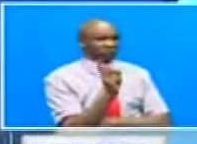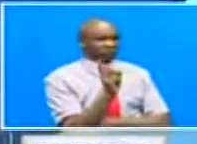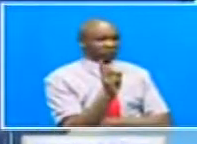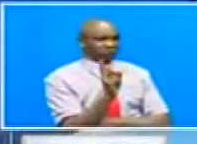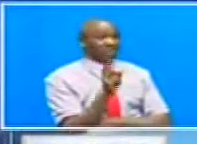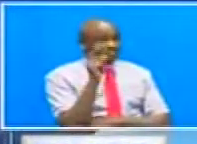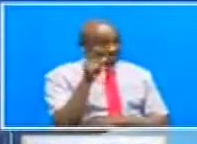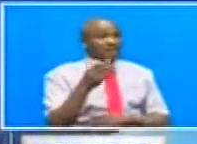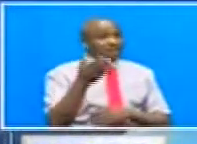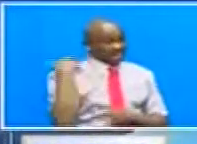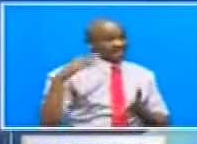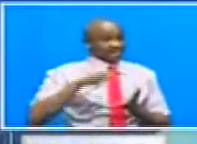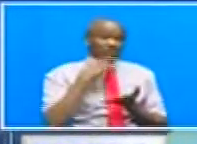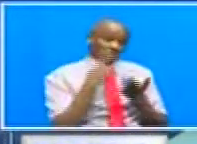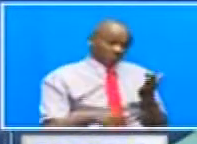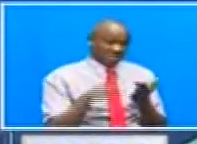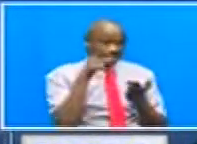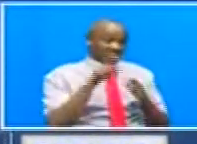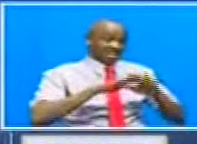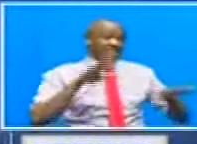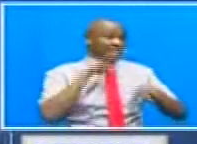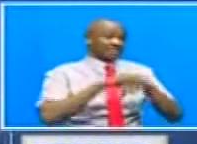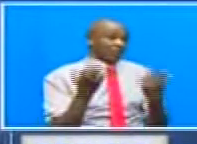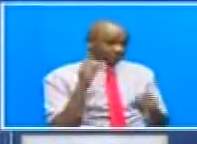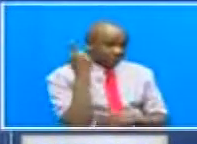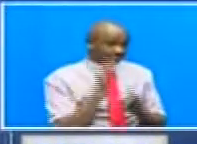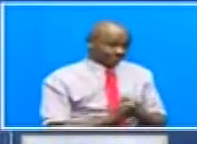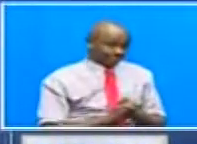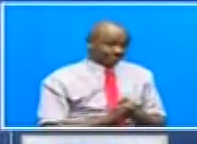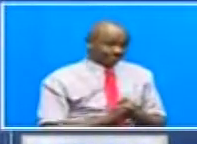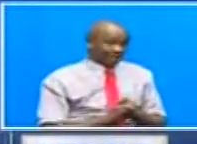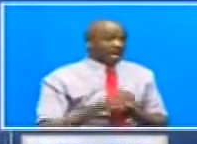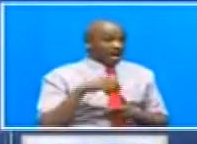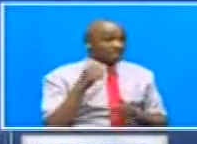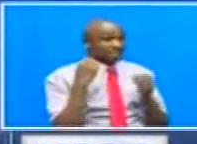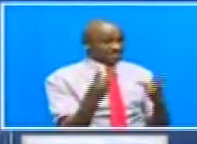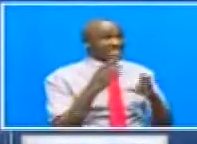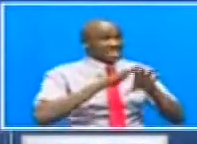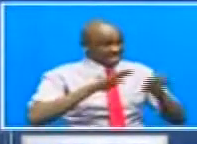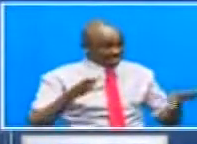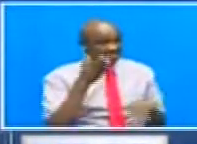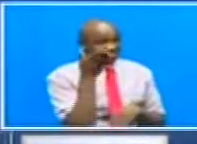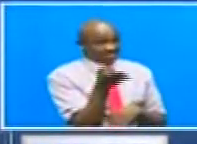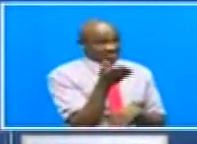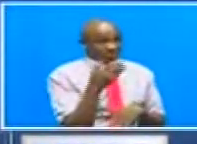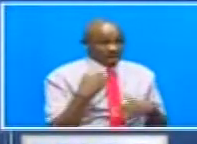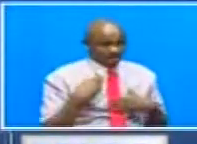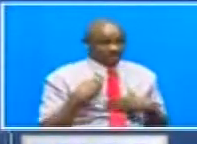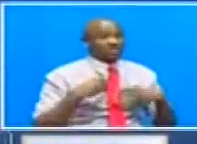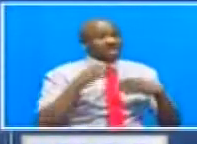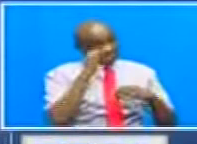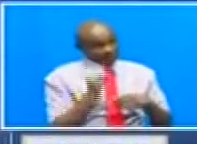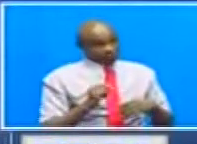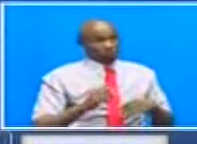would start from how the school land was acquired in the first place. Some of the land on which schools are built have been donated by